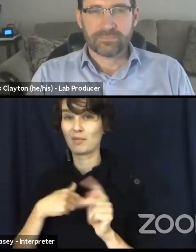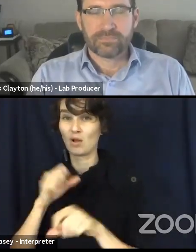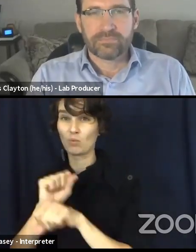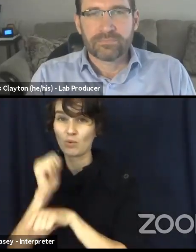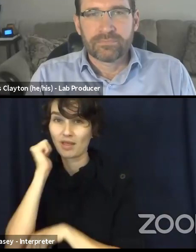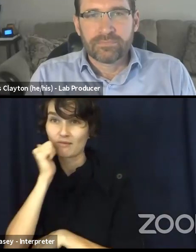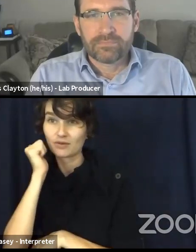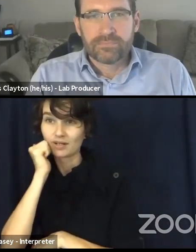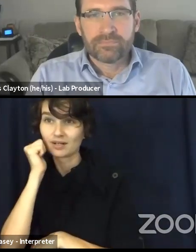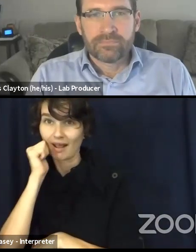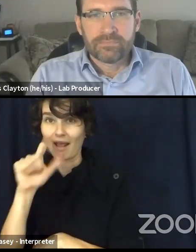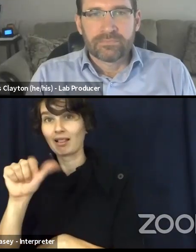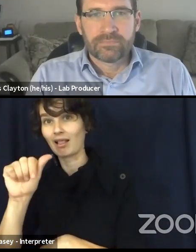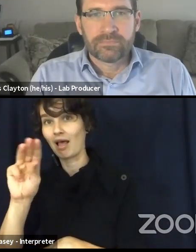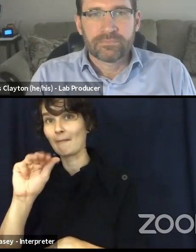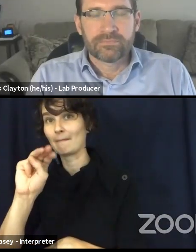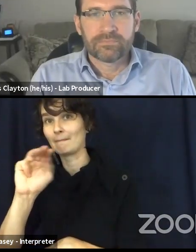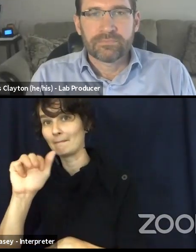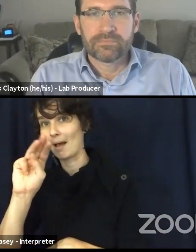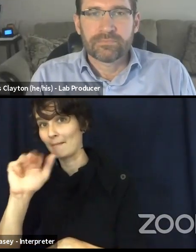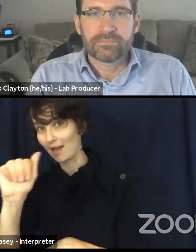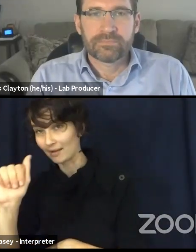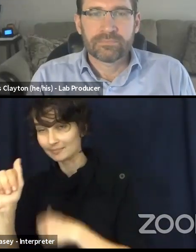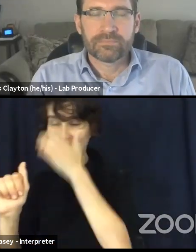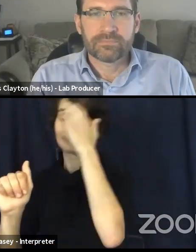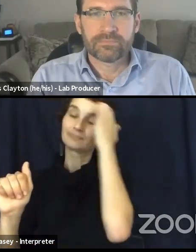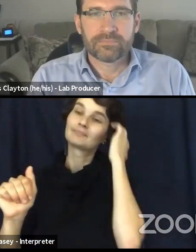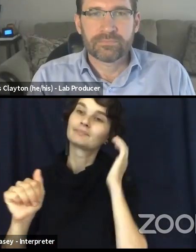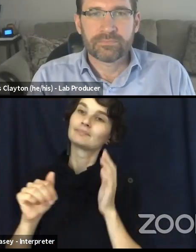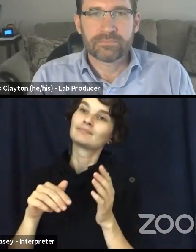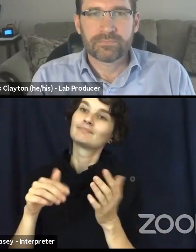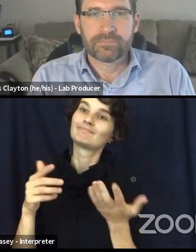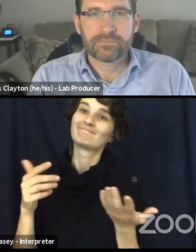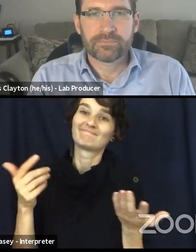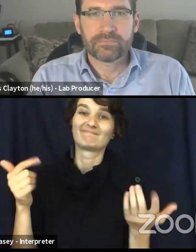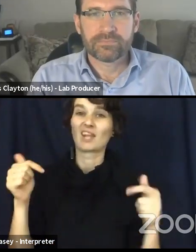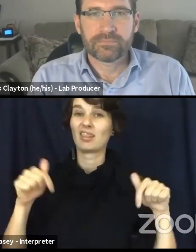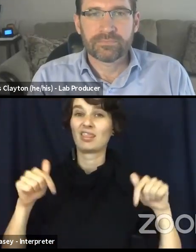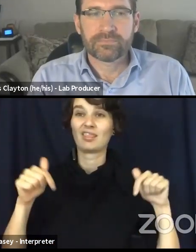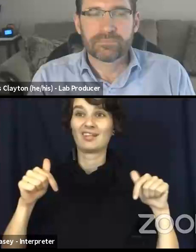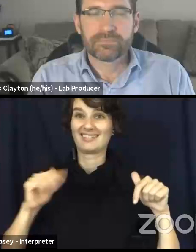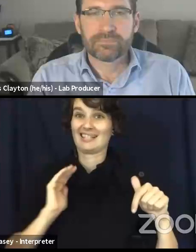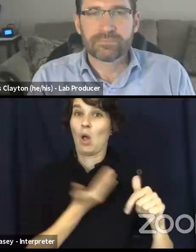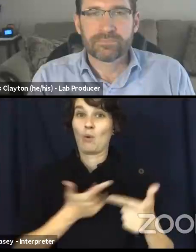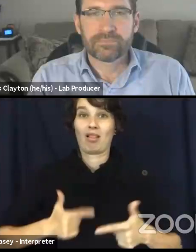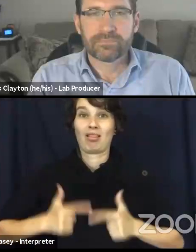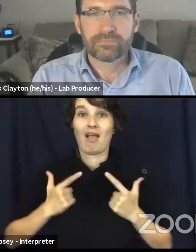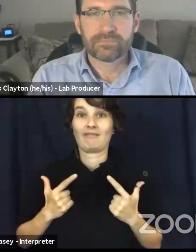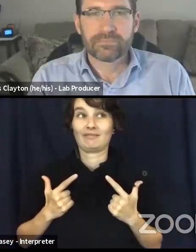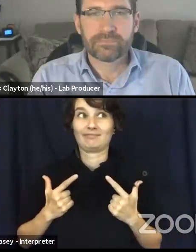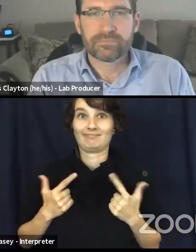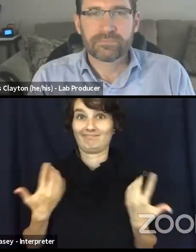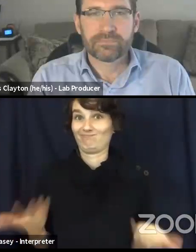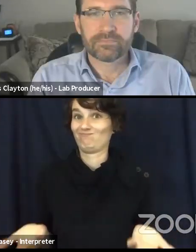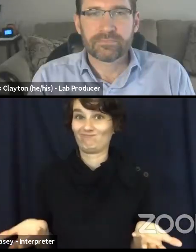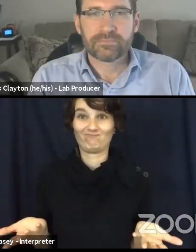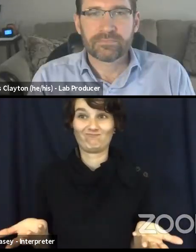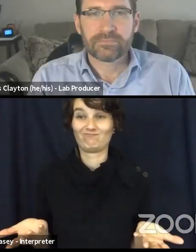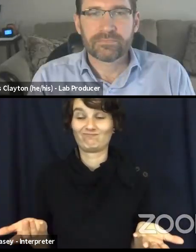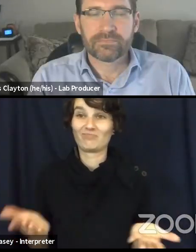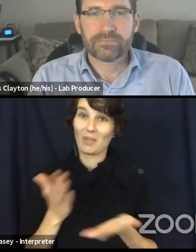at La Mama and at Culture Hub is that this is our life. This is part